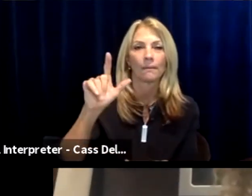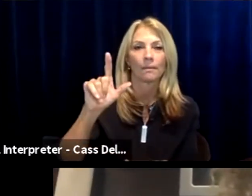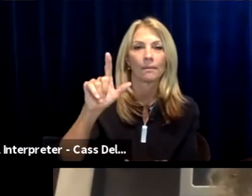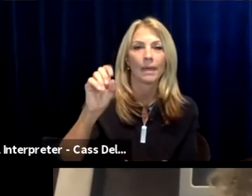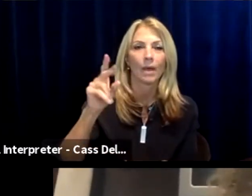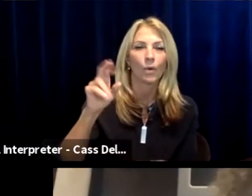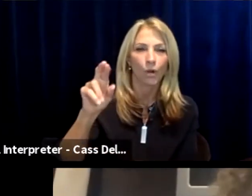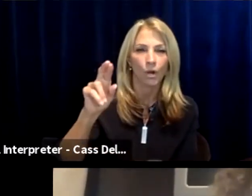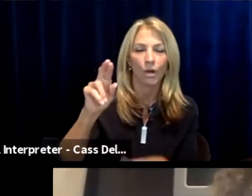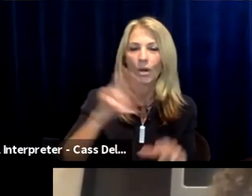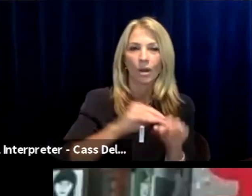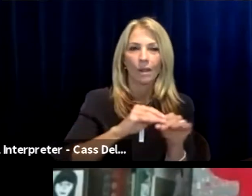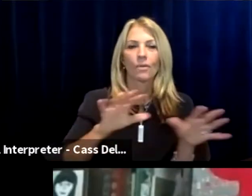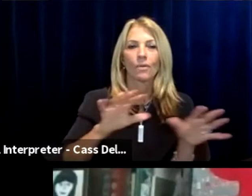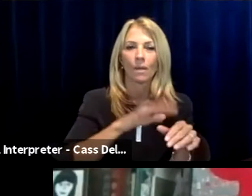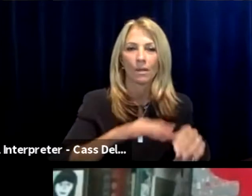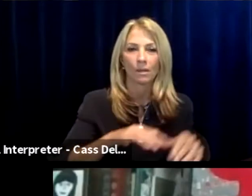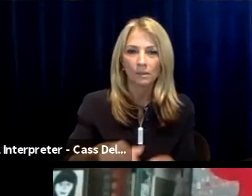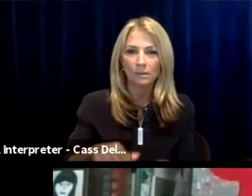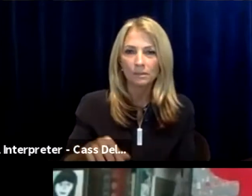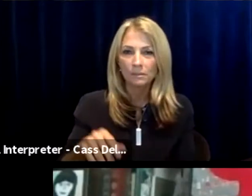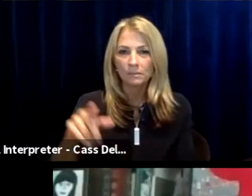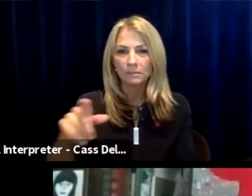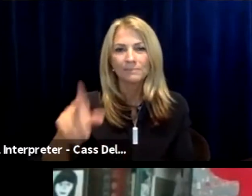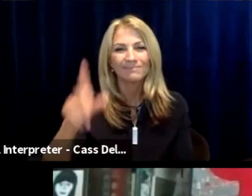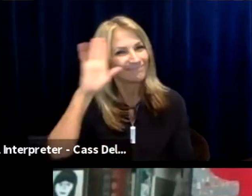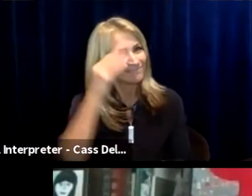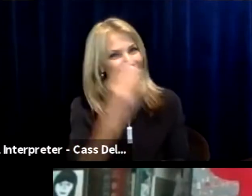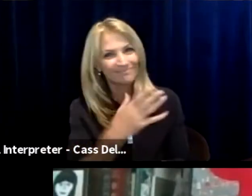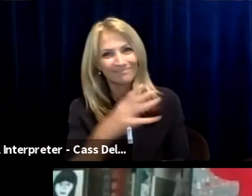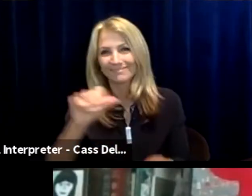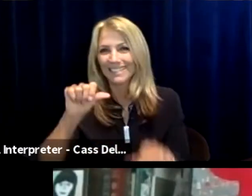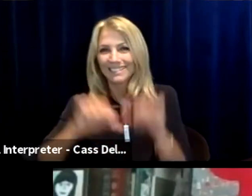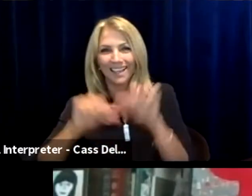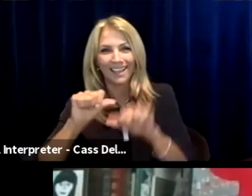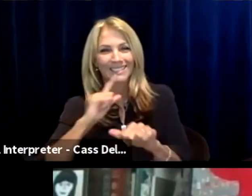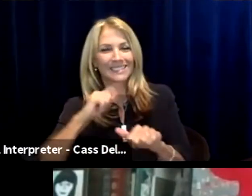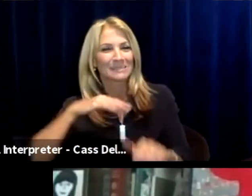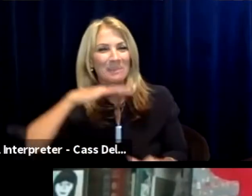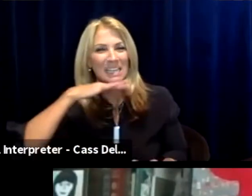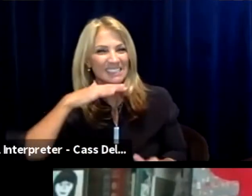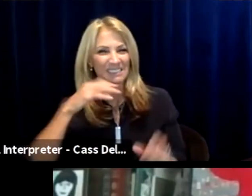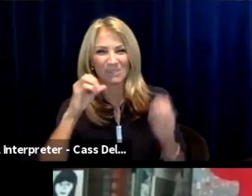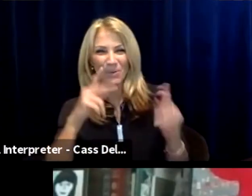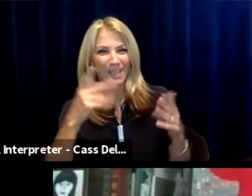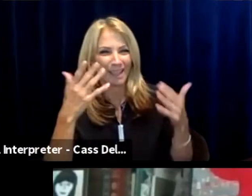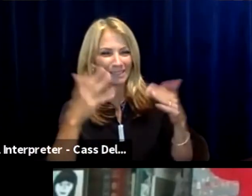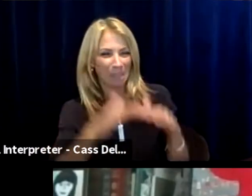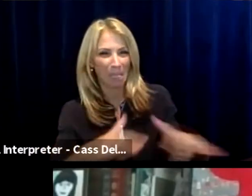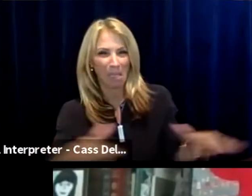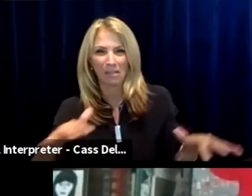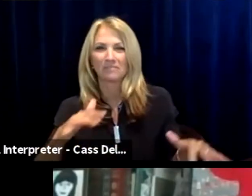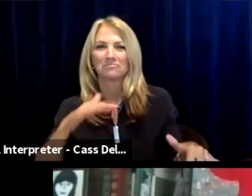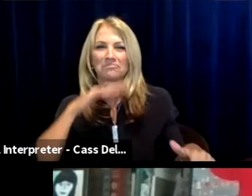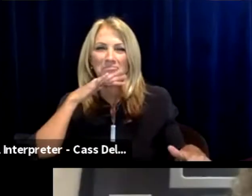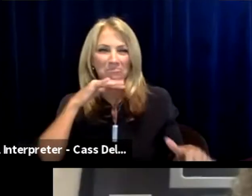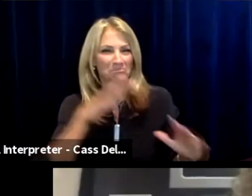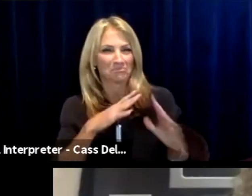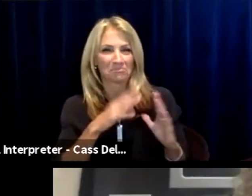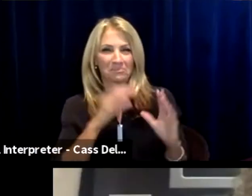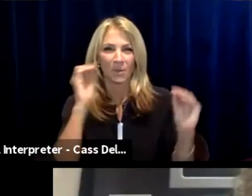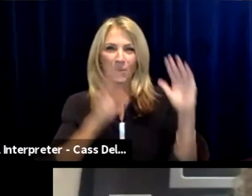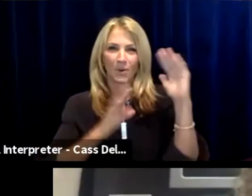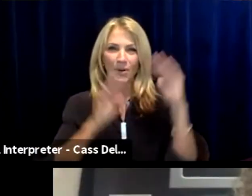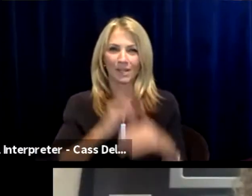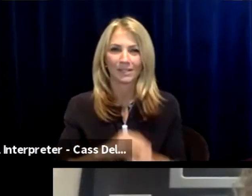Ooh, okay. Hey, science is messy. It's okay if you spill it. Don't worry. Oh my gosh, I shouldn't have gotten